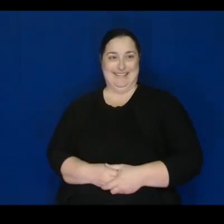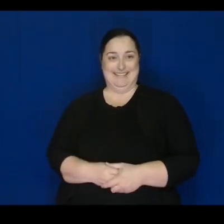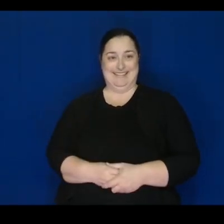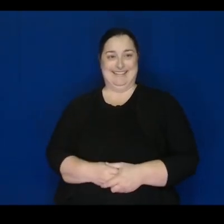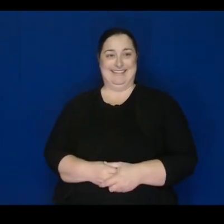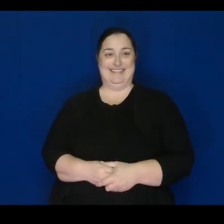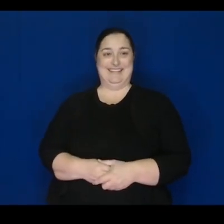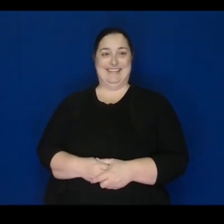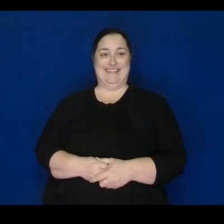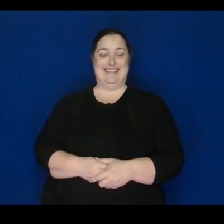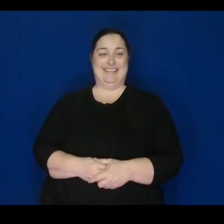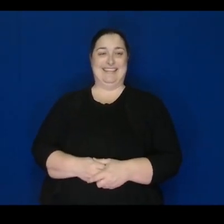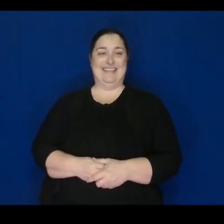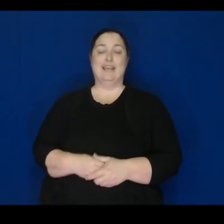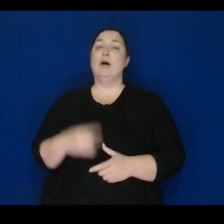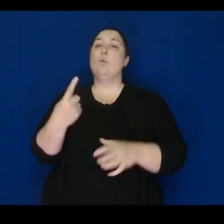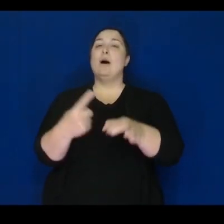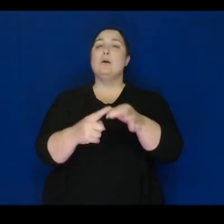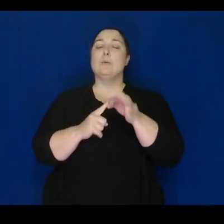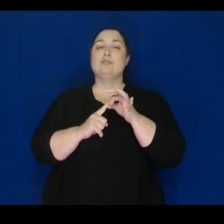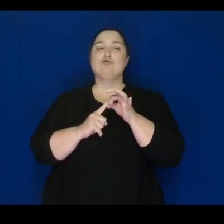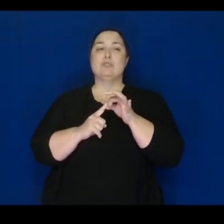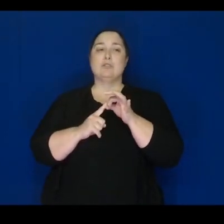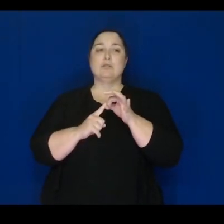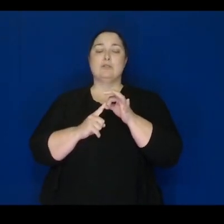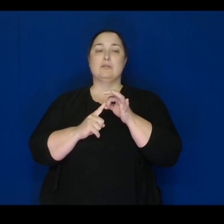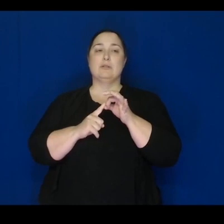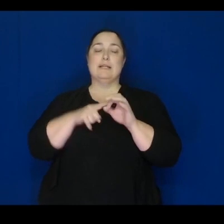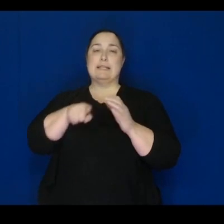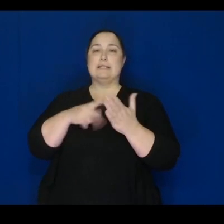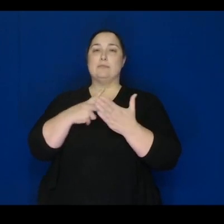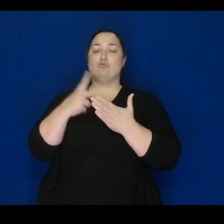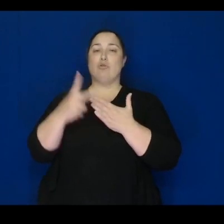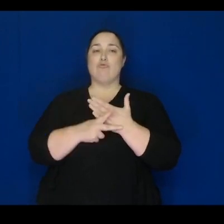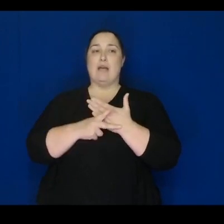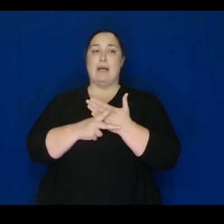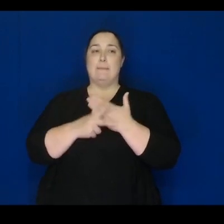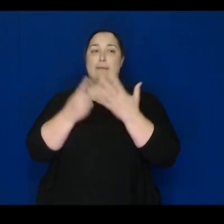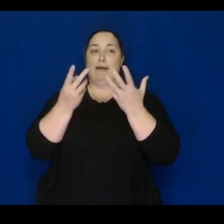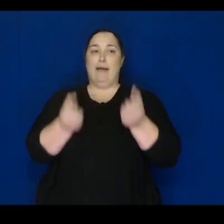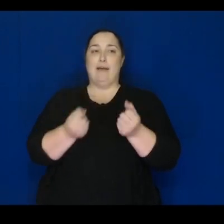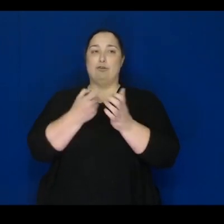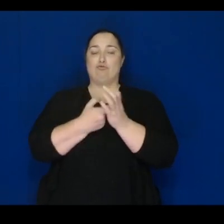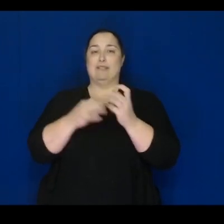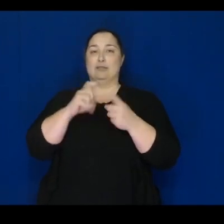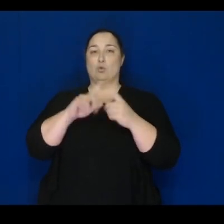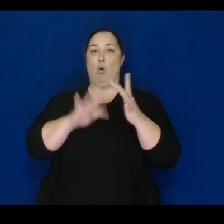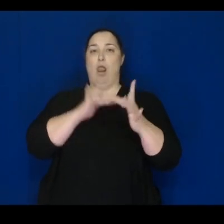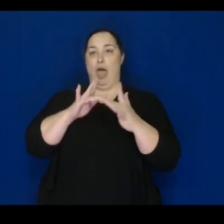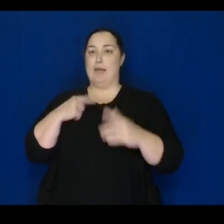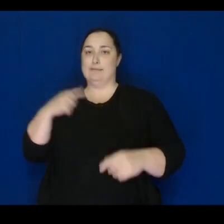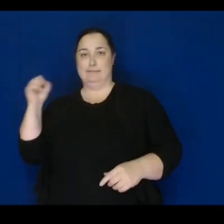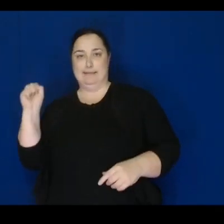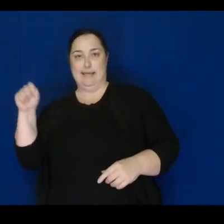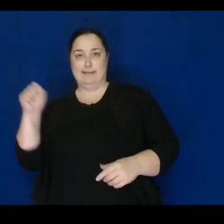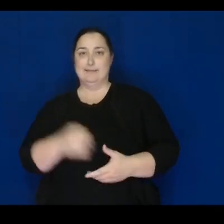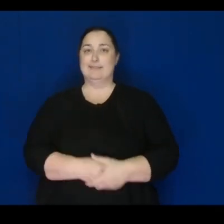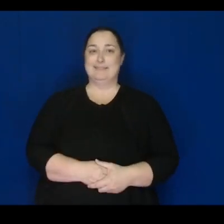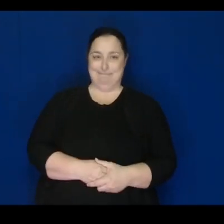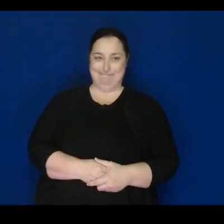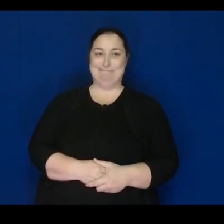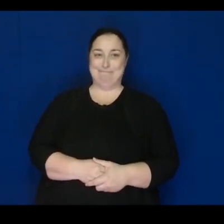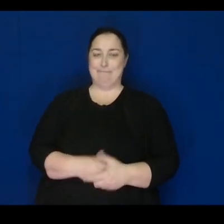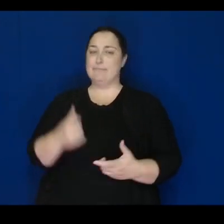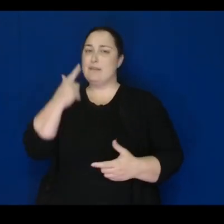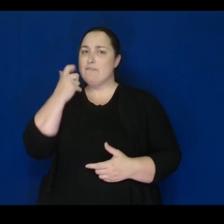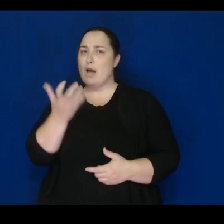Which is, one of the questions are, does the program have any resources online? Well, you've noted that. So where can they